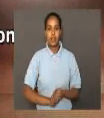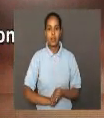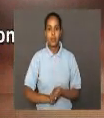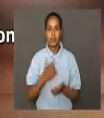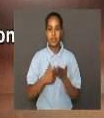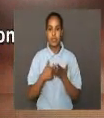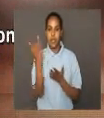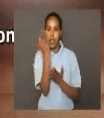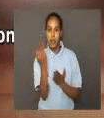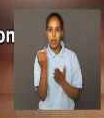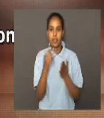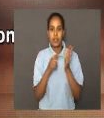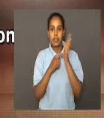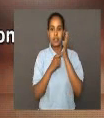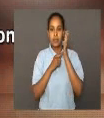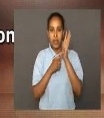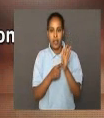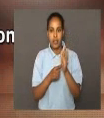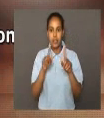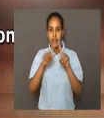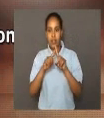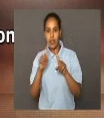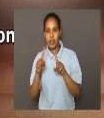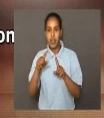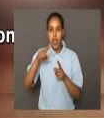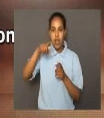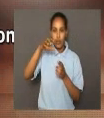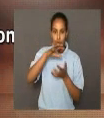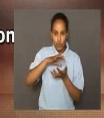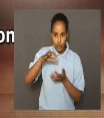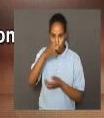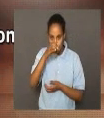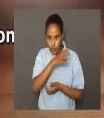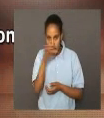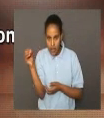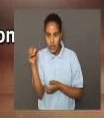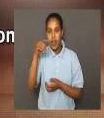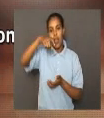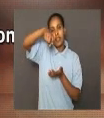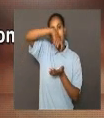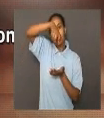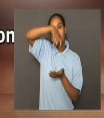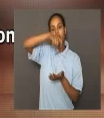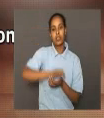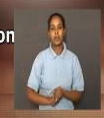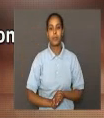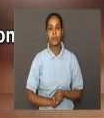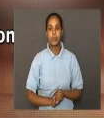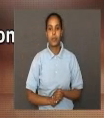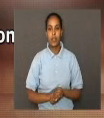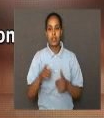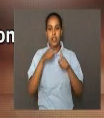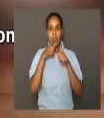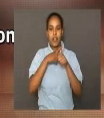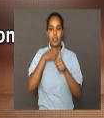This image displays the difference between a solution and a suspension. The